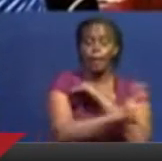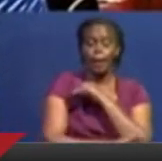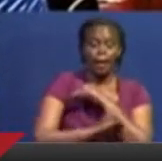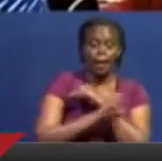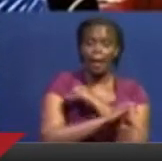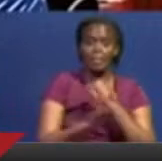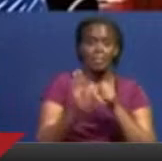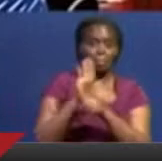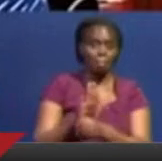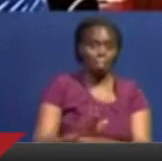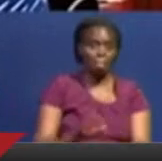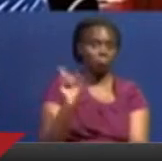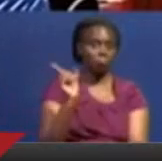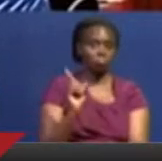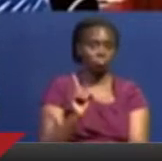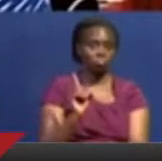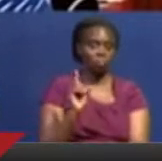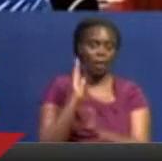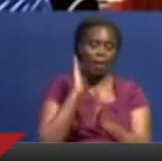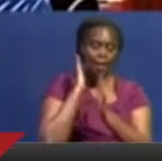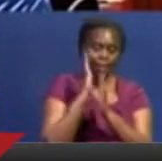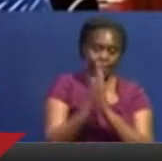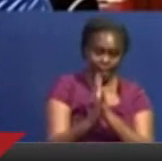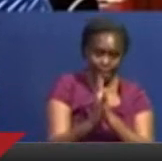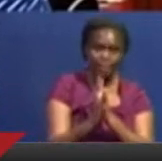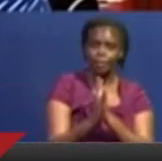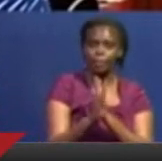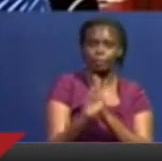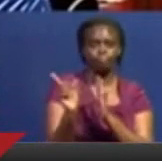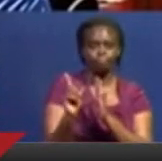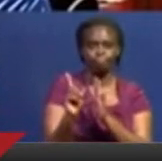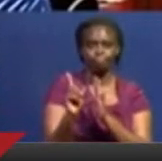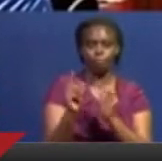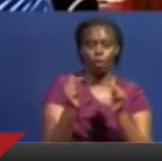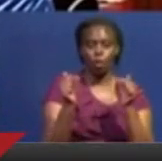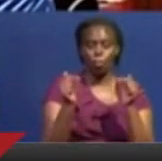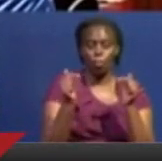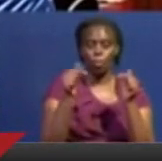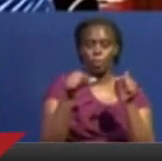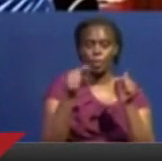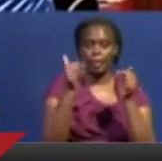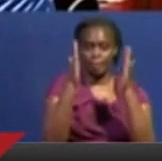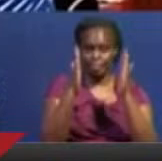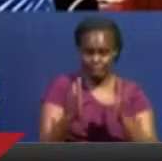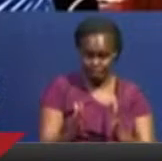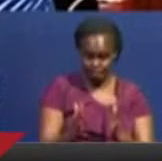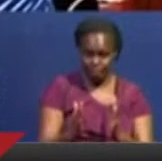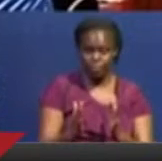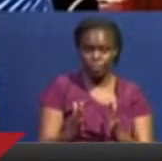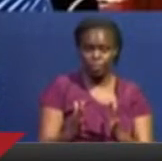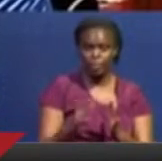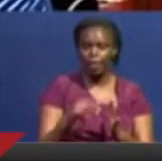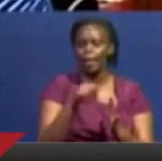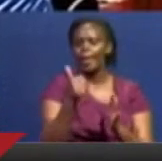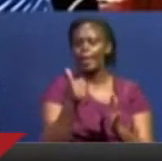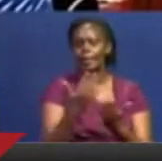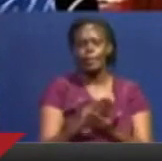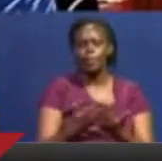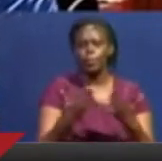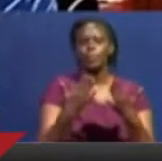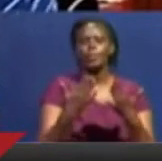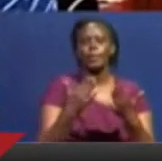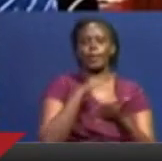not discriminate directly or indirectly against any person on any